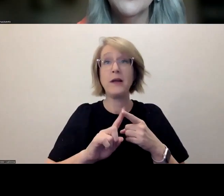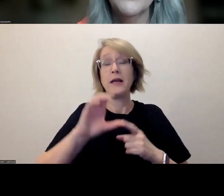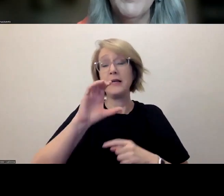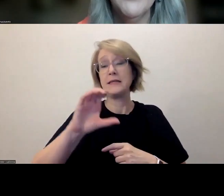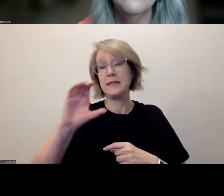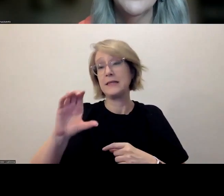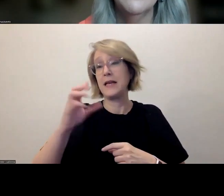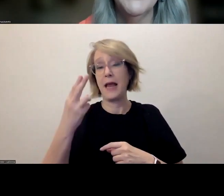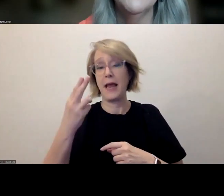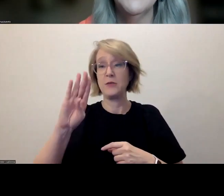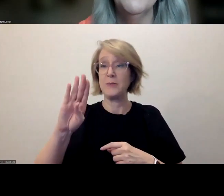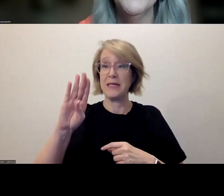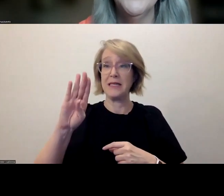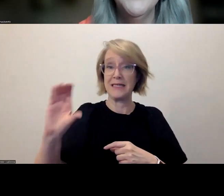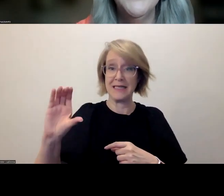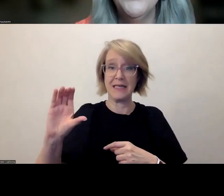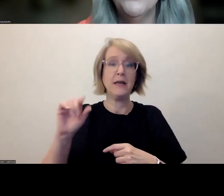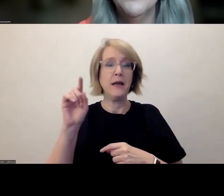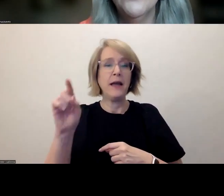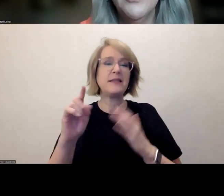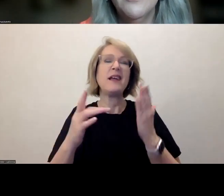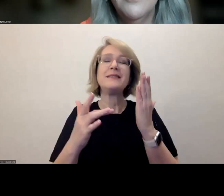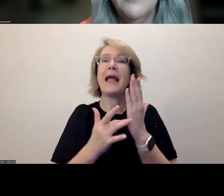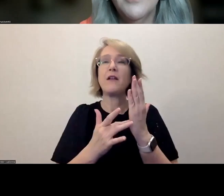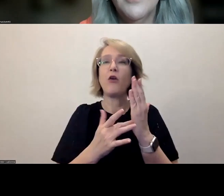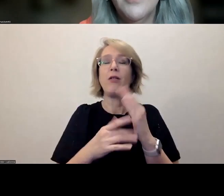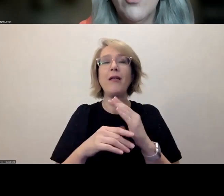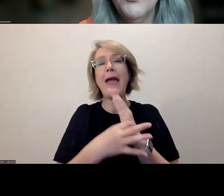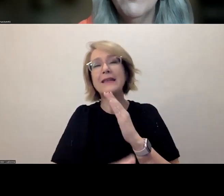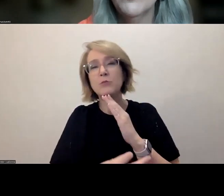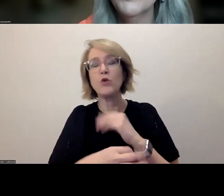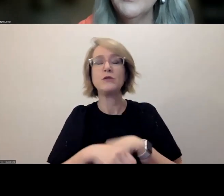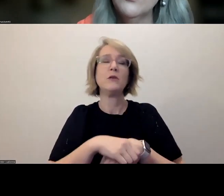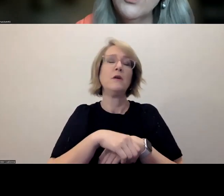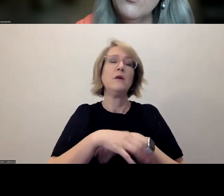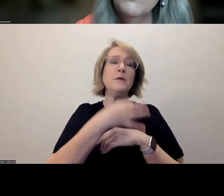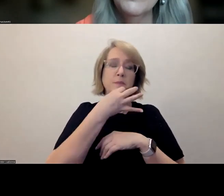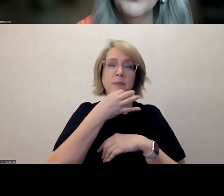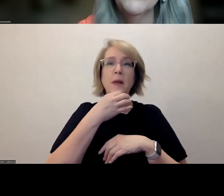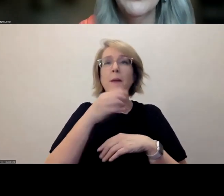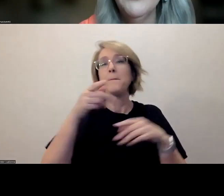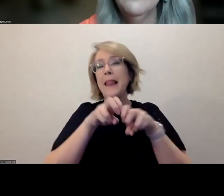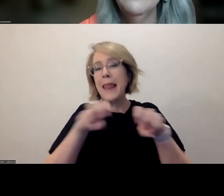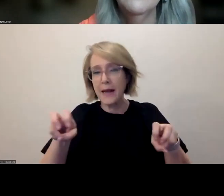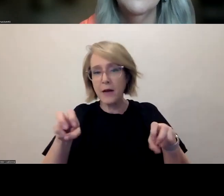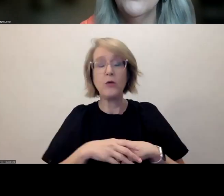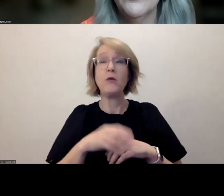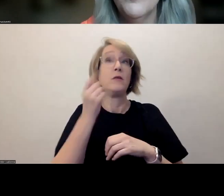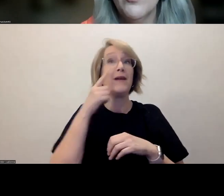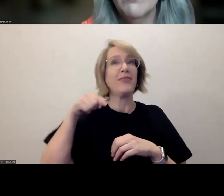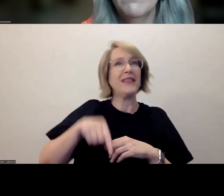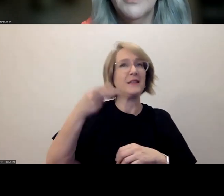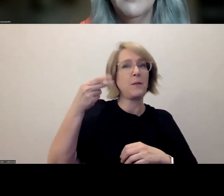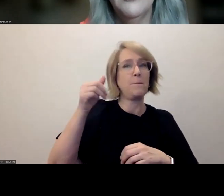Technical Experts Panel at SAMHSA. Clearly this is an option for a place to go post-crisis. It's an